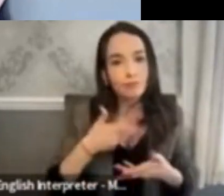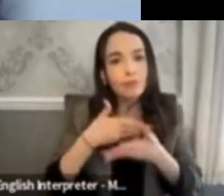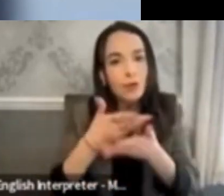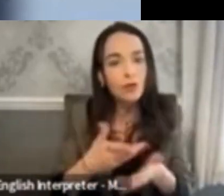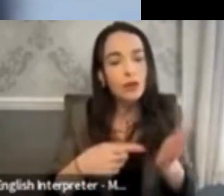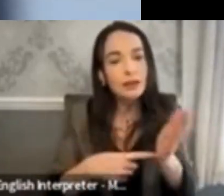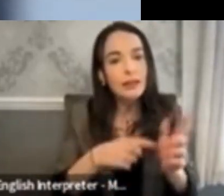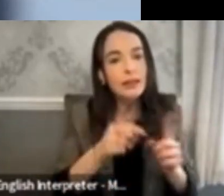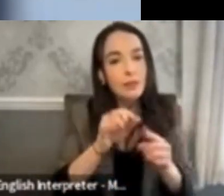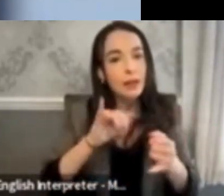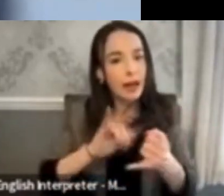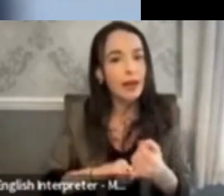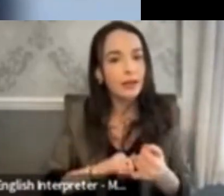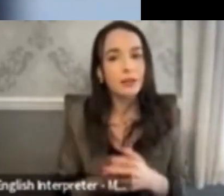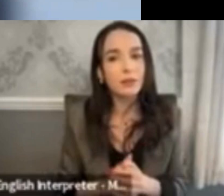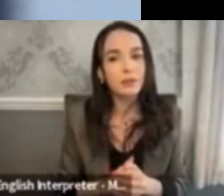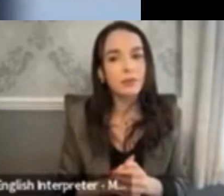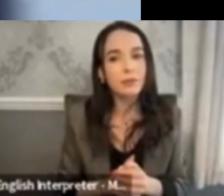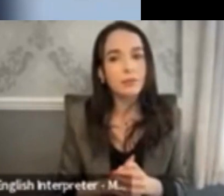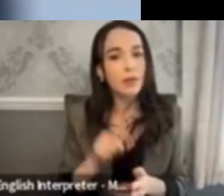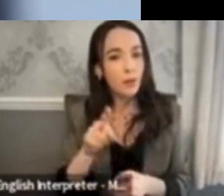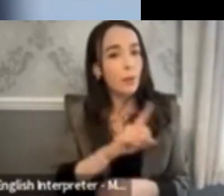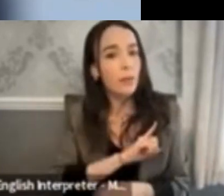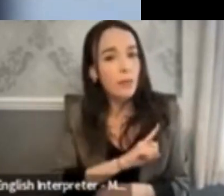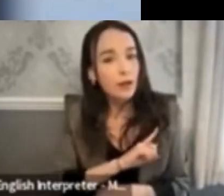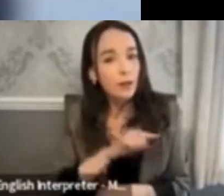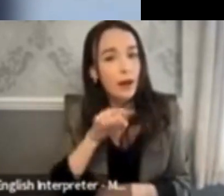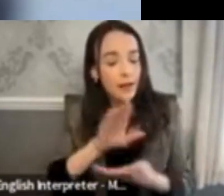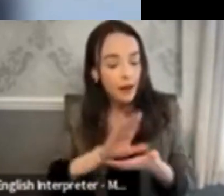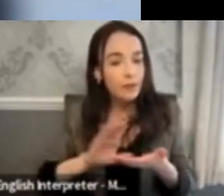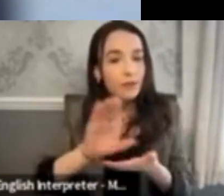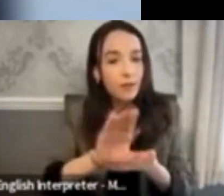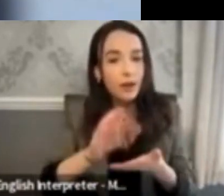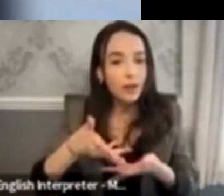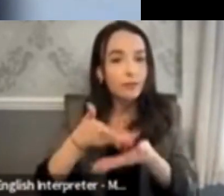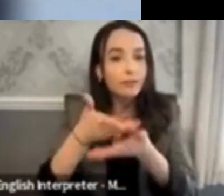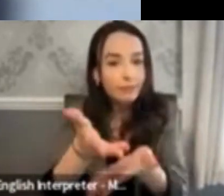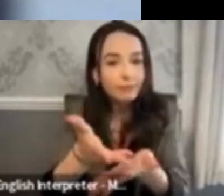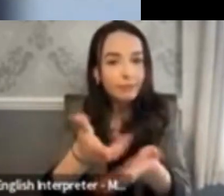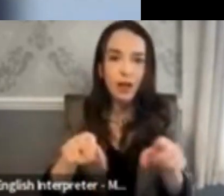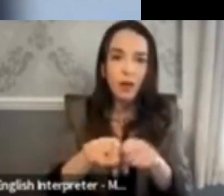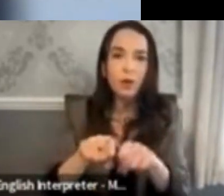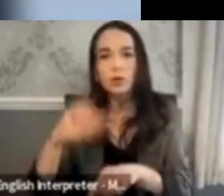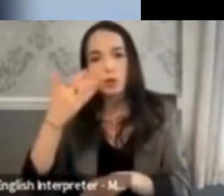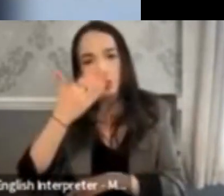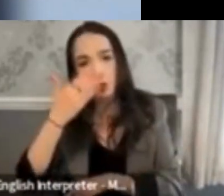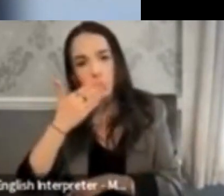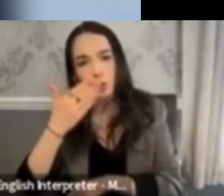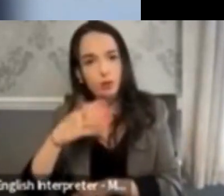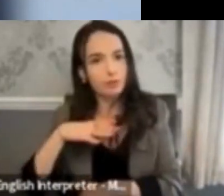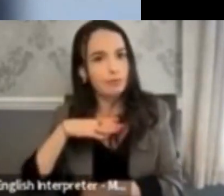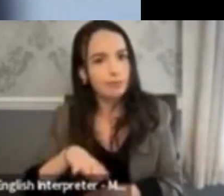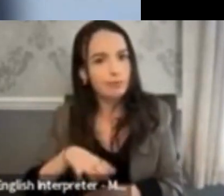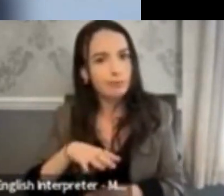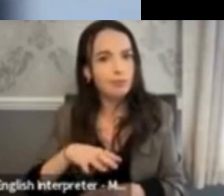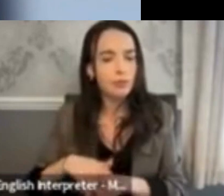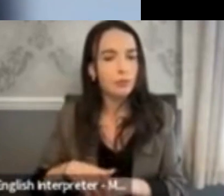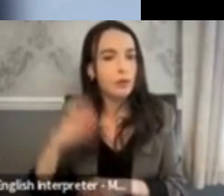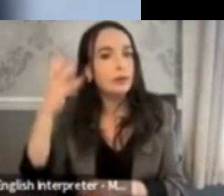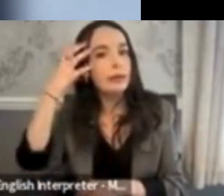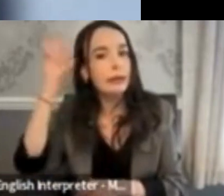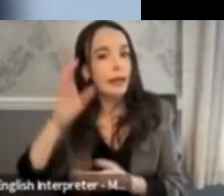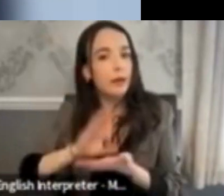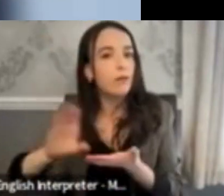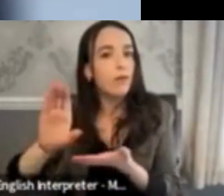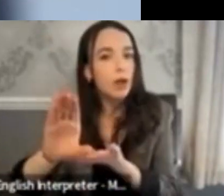and that's the reason that funding was provided, as well as being provided to schools who are also required, state-funded schools which are also required